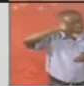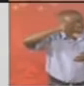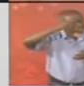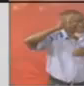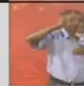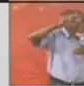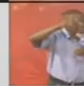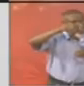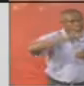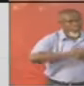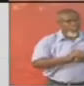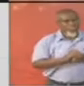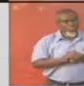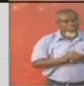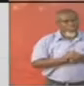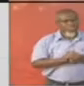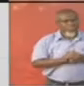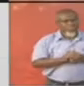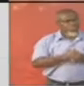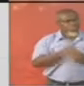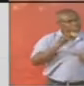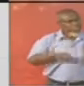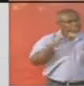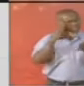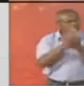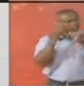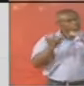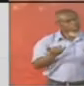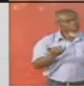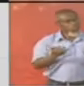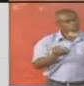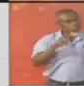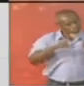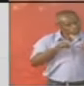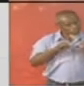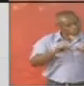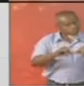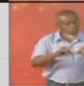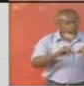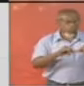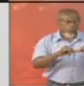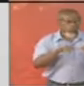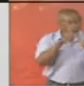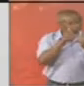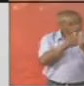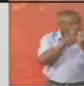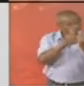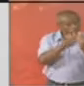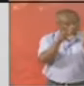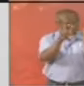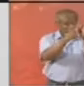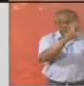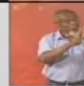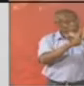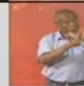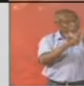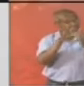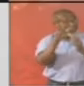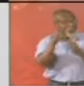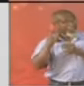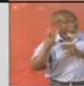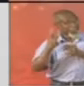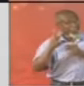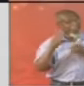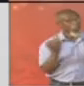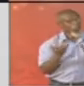our measures, not our time to stop being vigilant. Please let us remember to follow the 3 W's. Wash